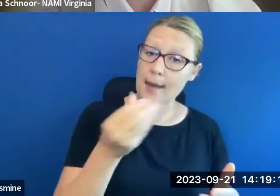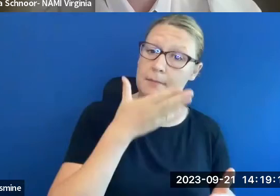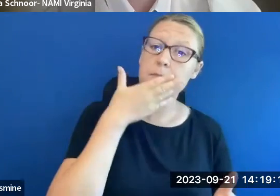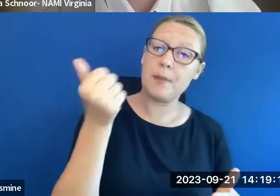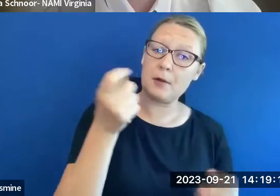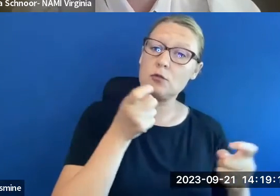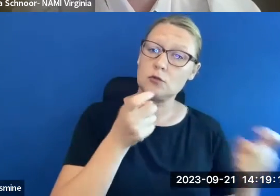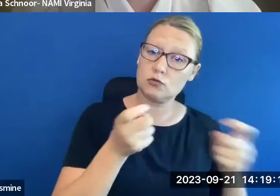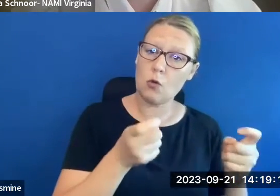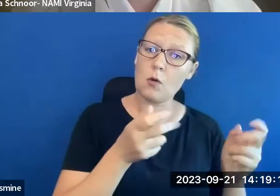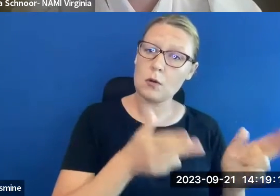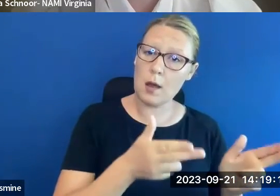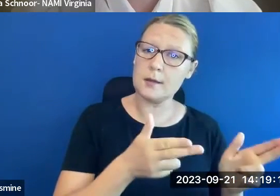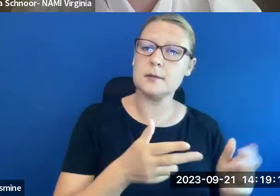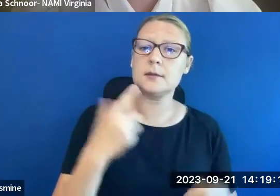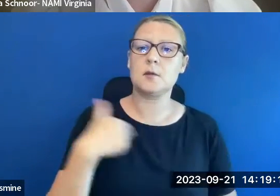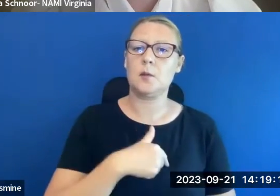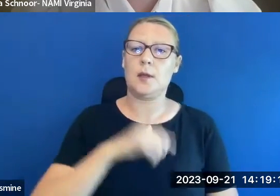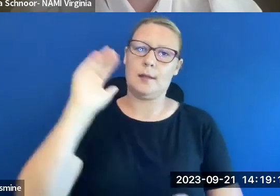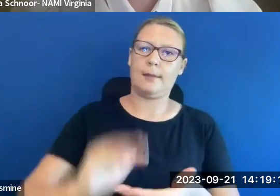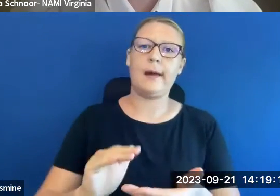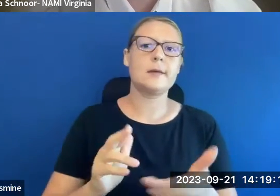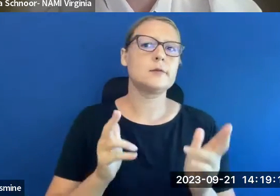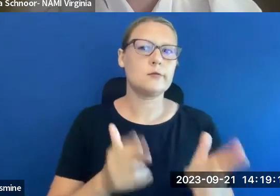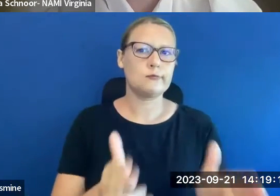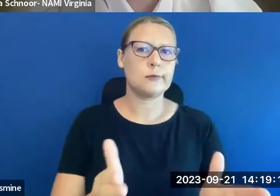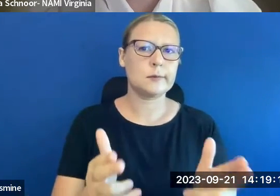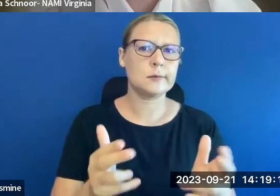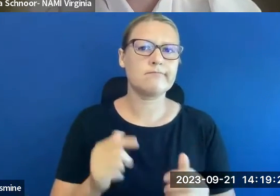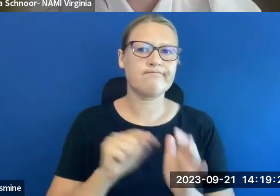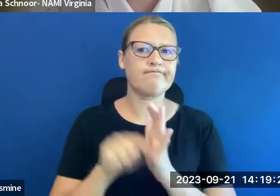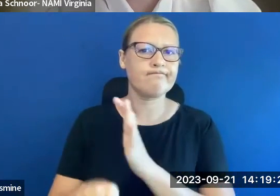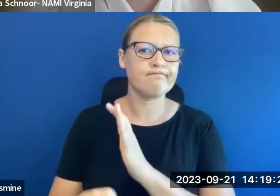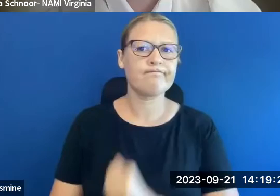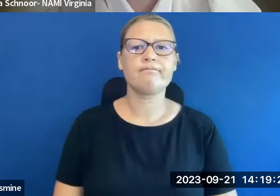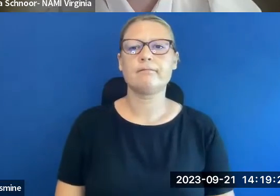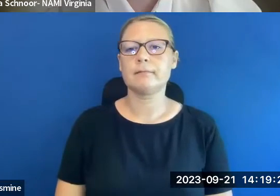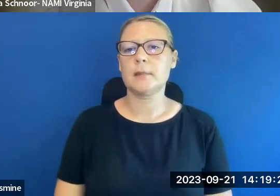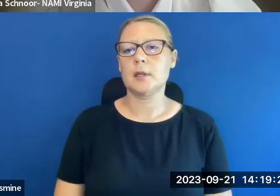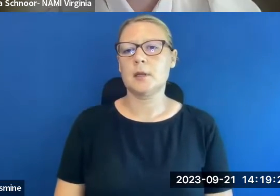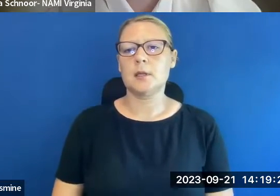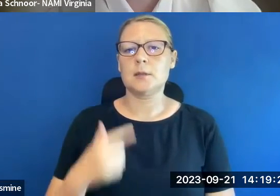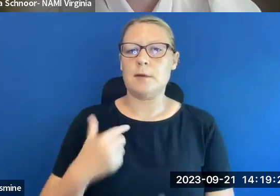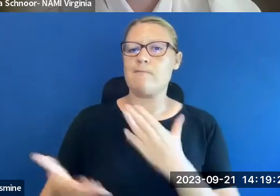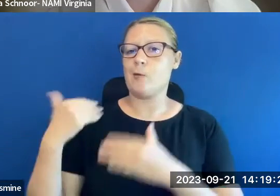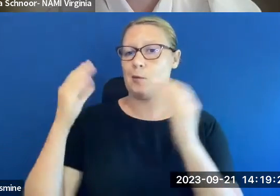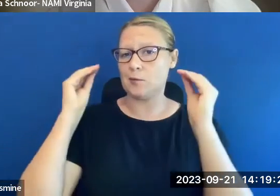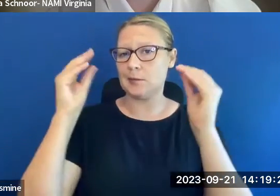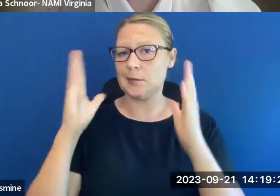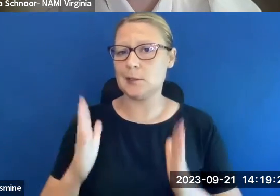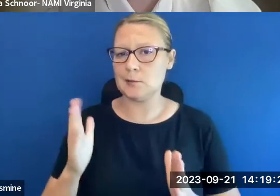likelihood of the shootings. And so for me, I would say it's a twofold thing. As a former teacher myself, I